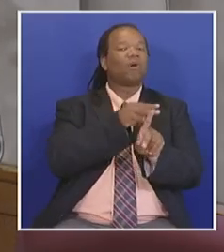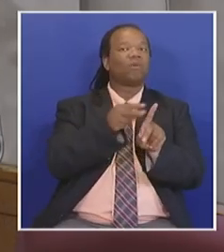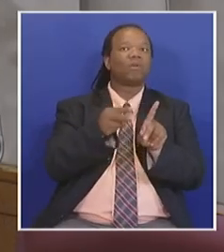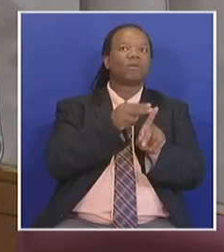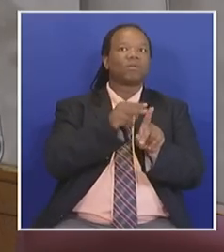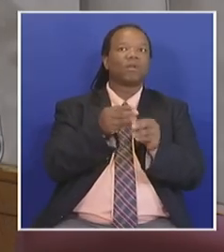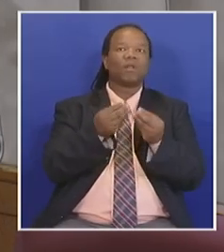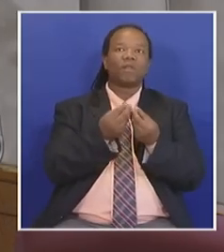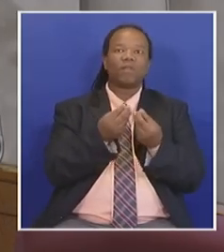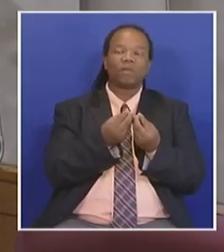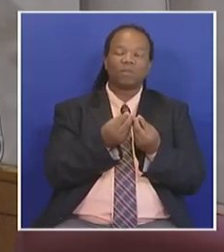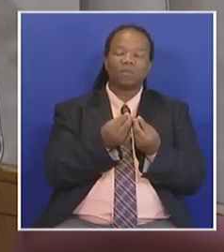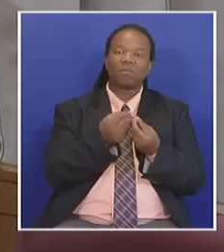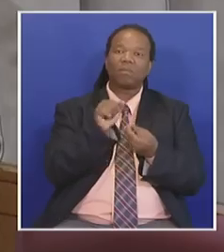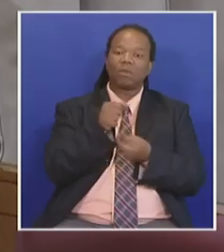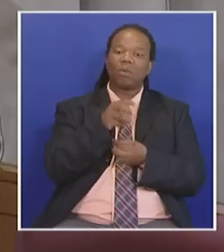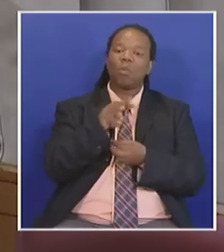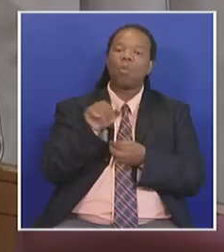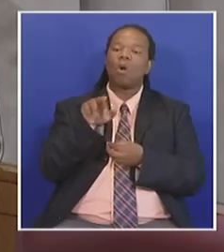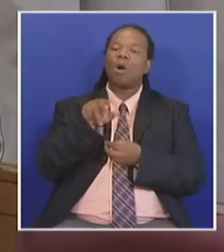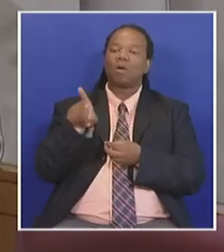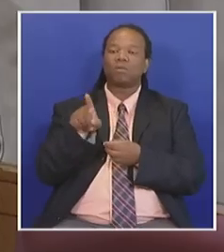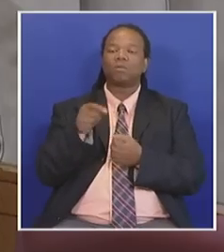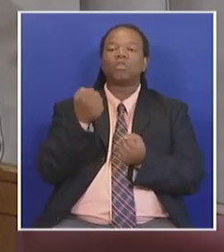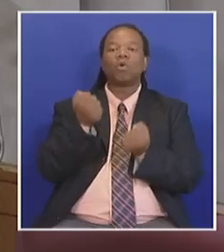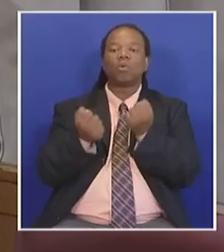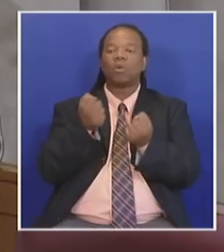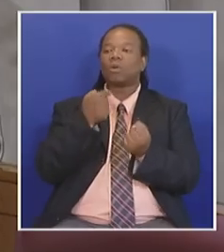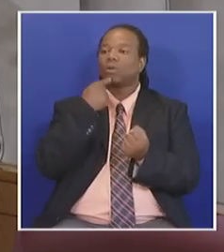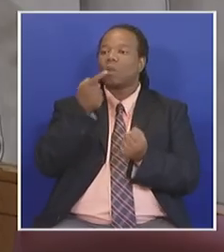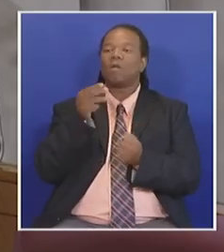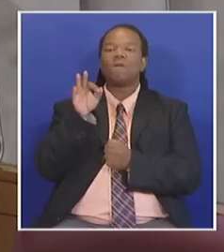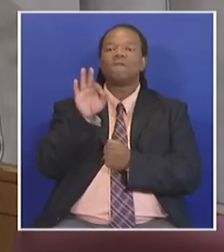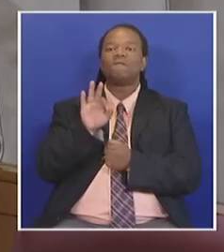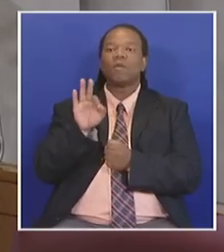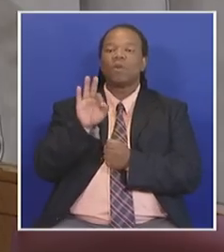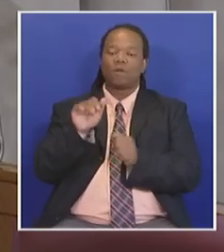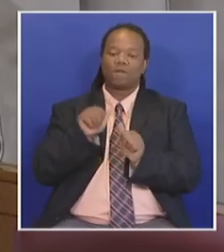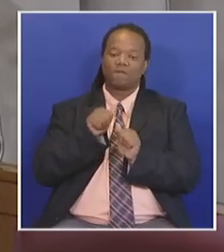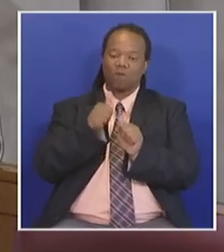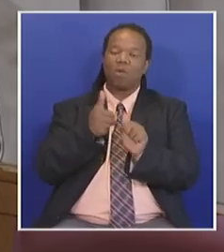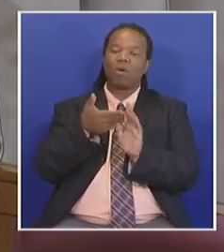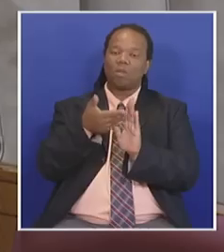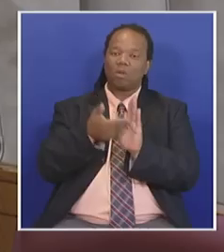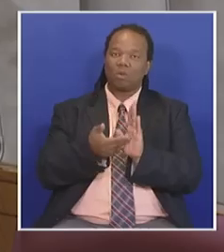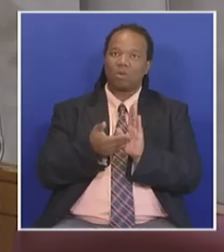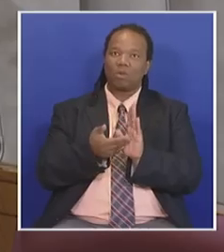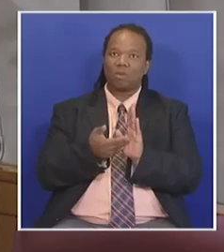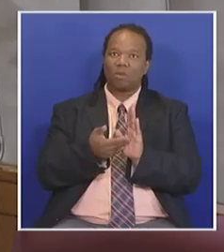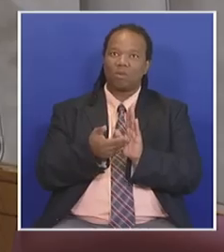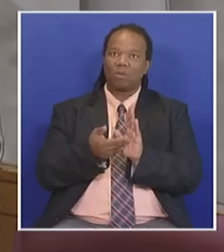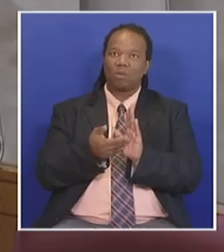the 24th of February, I here request that you, Chairperson, in terms of